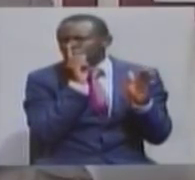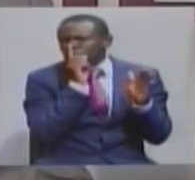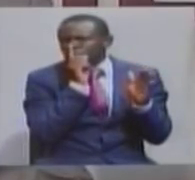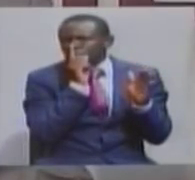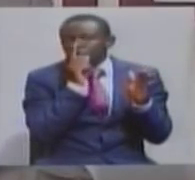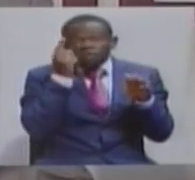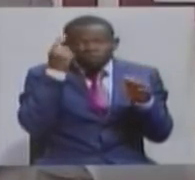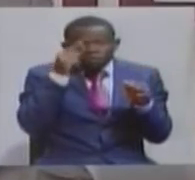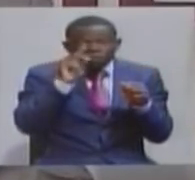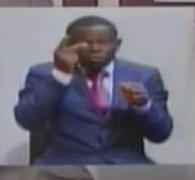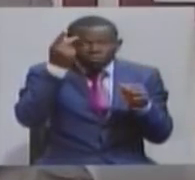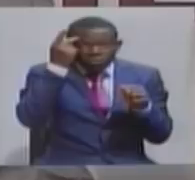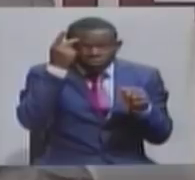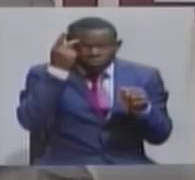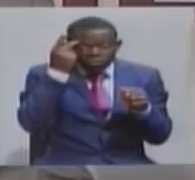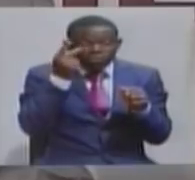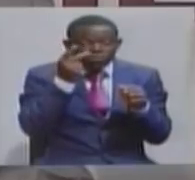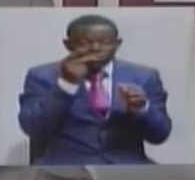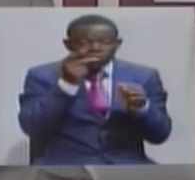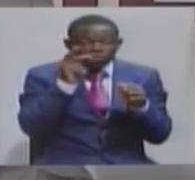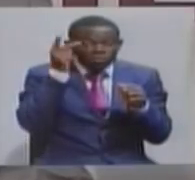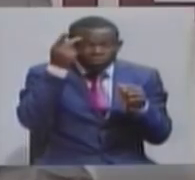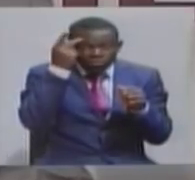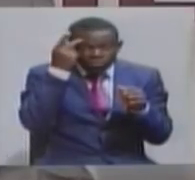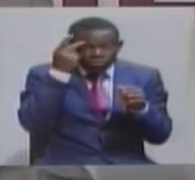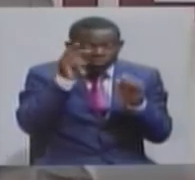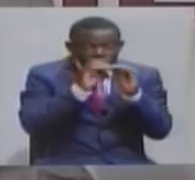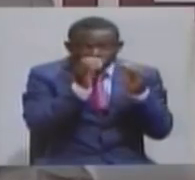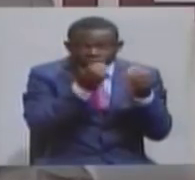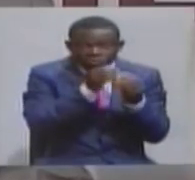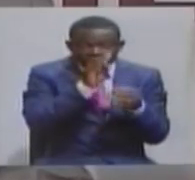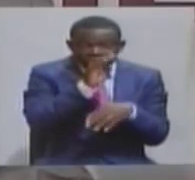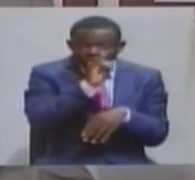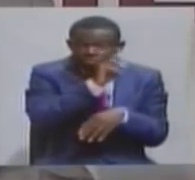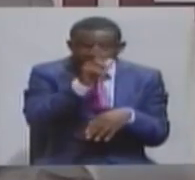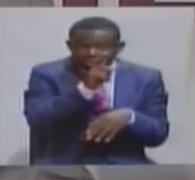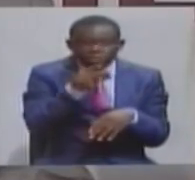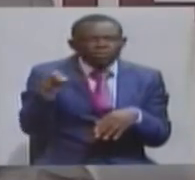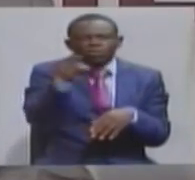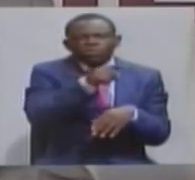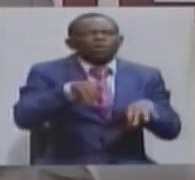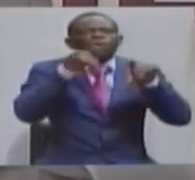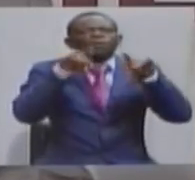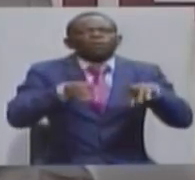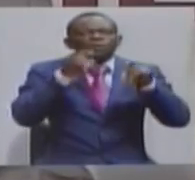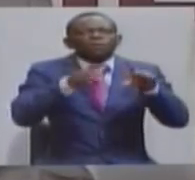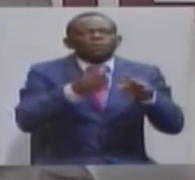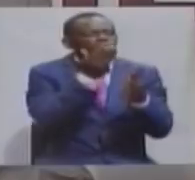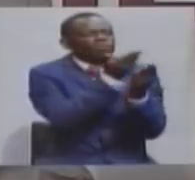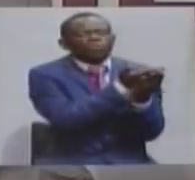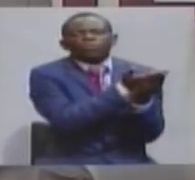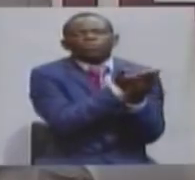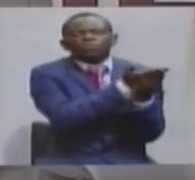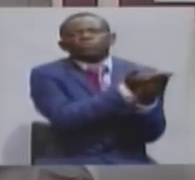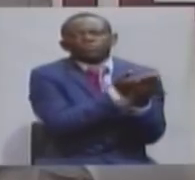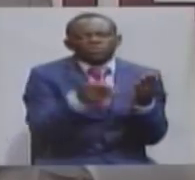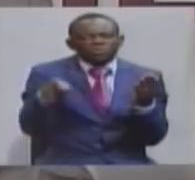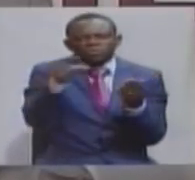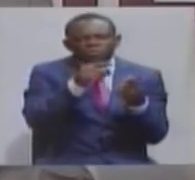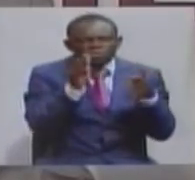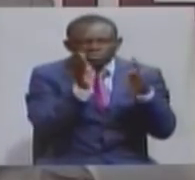quickly. They met under the Zambia Center for Inter-Party Dialogue. They met under the Zambia Law